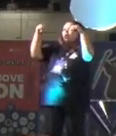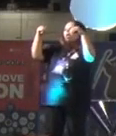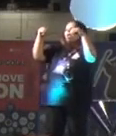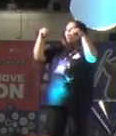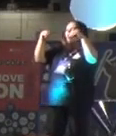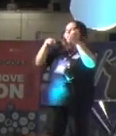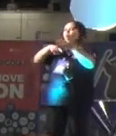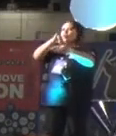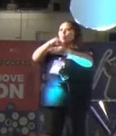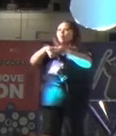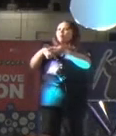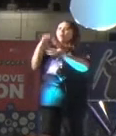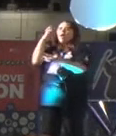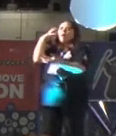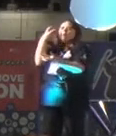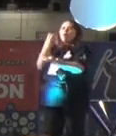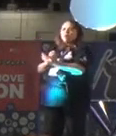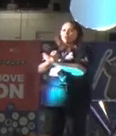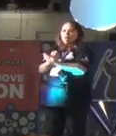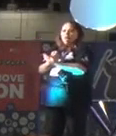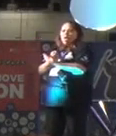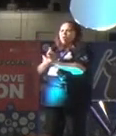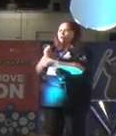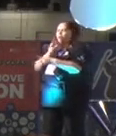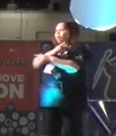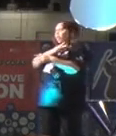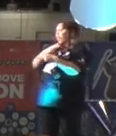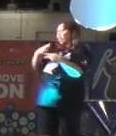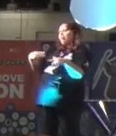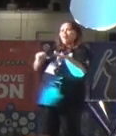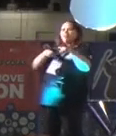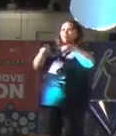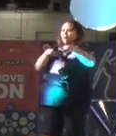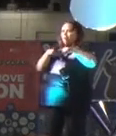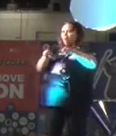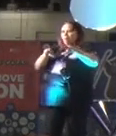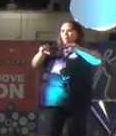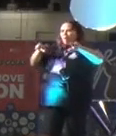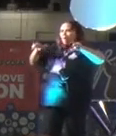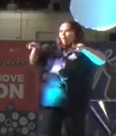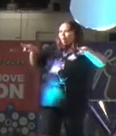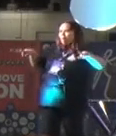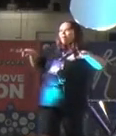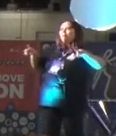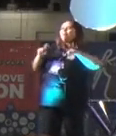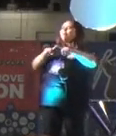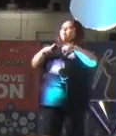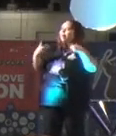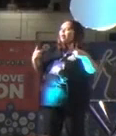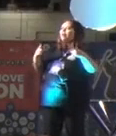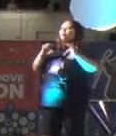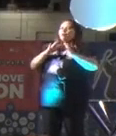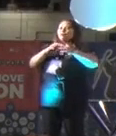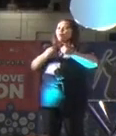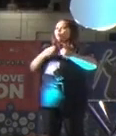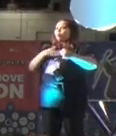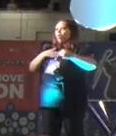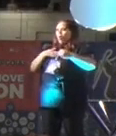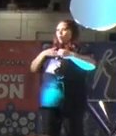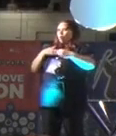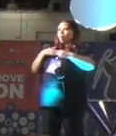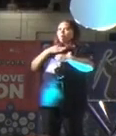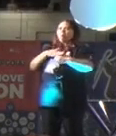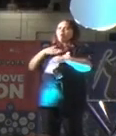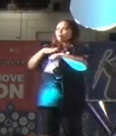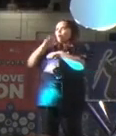done so many different types of work, but they all feature storytelling. Because I believe